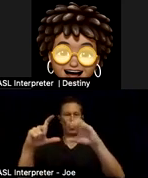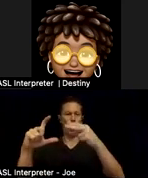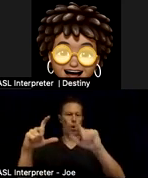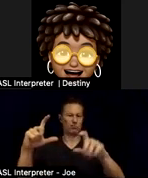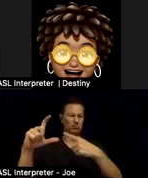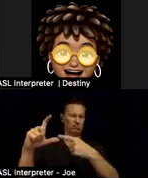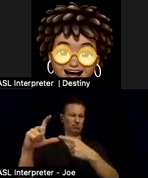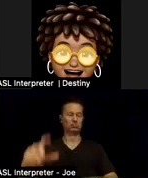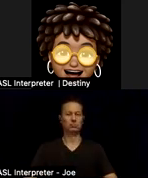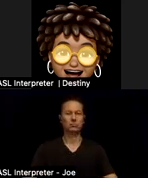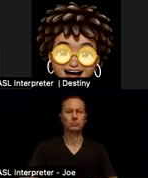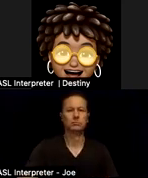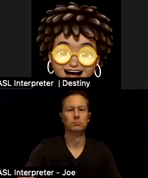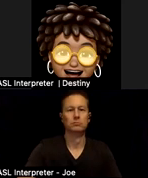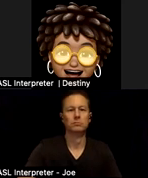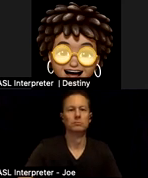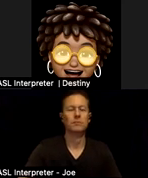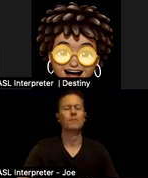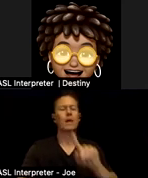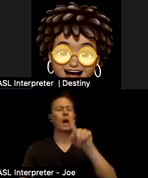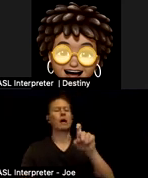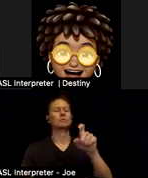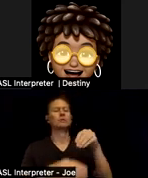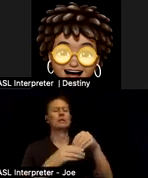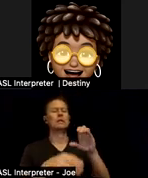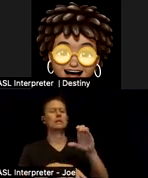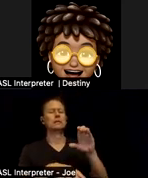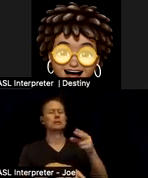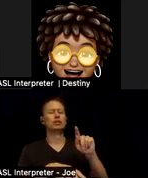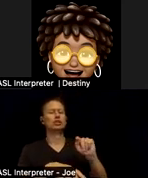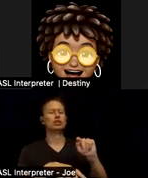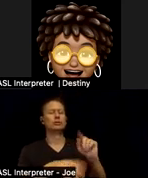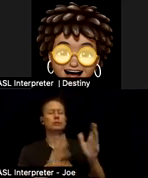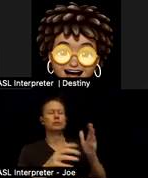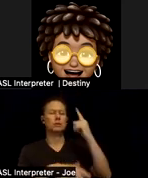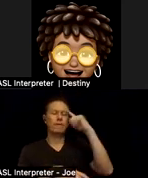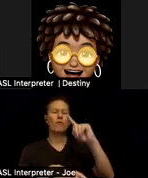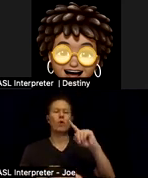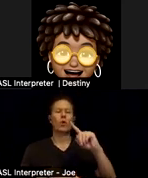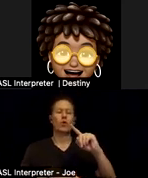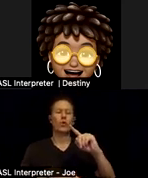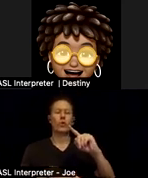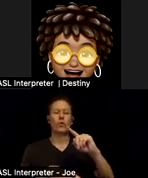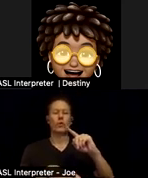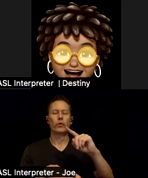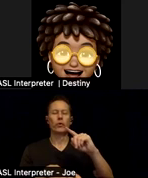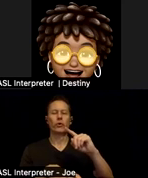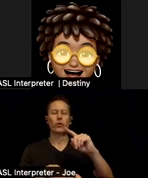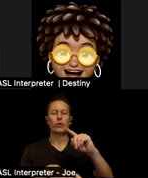So, and I have a question through the chat to me. For commercial buildings where there are metal